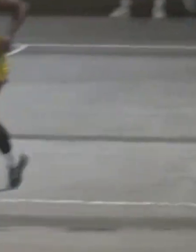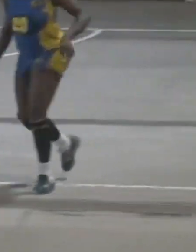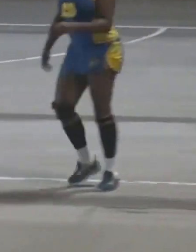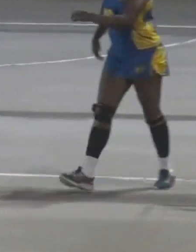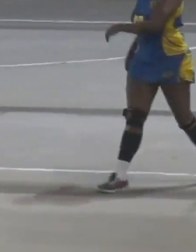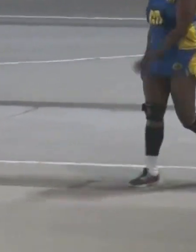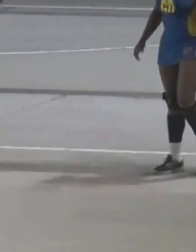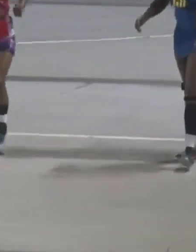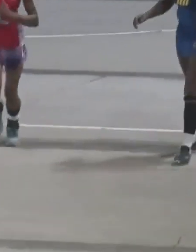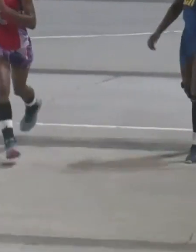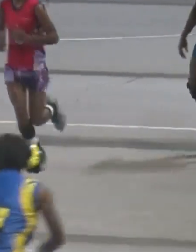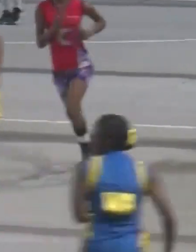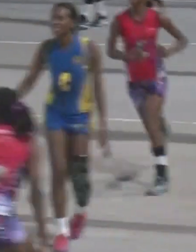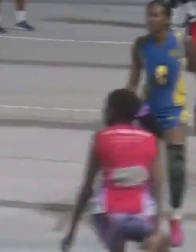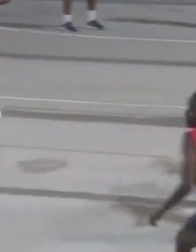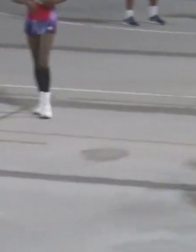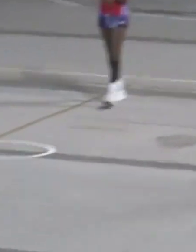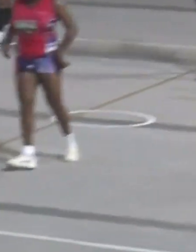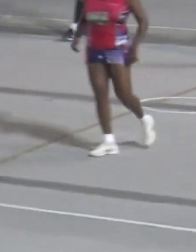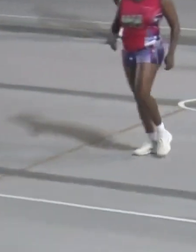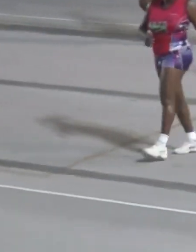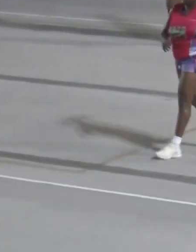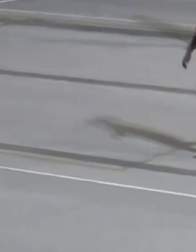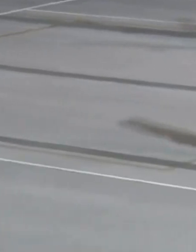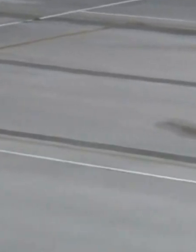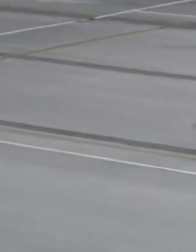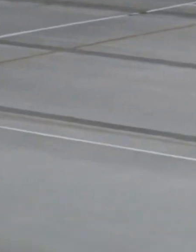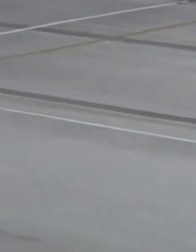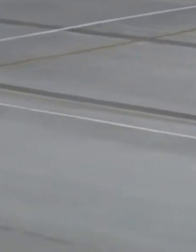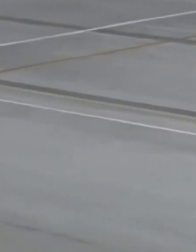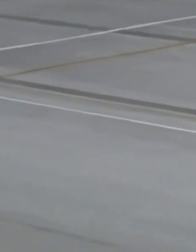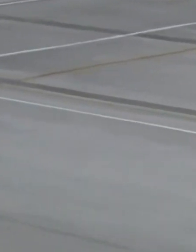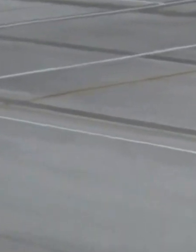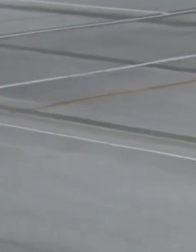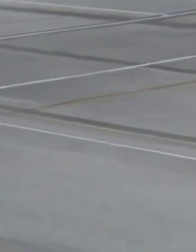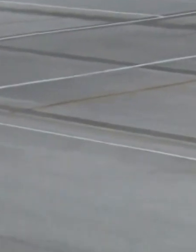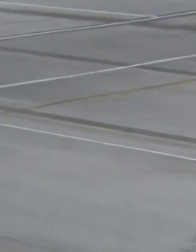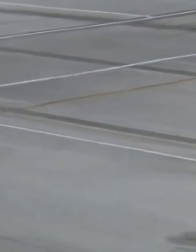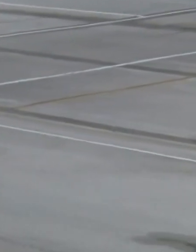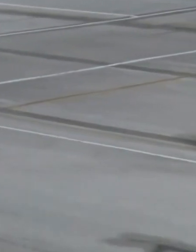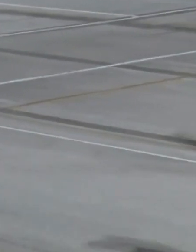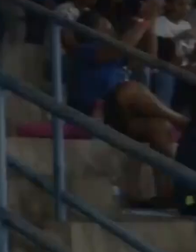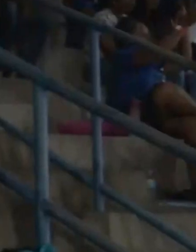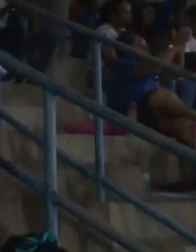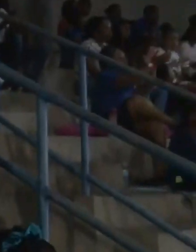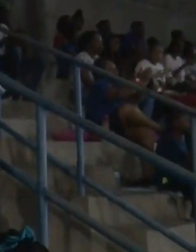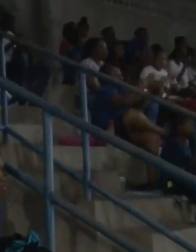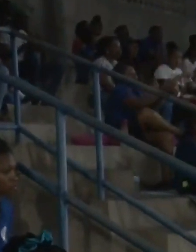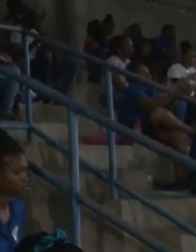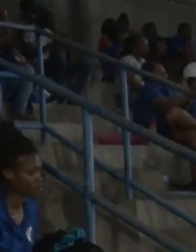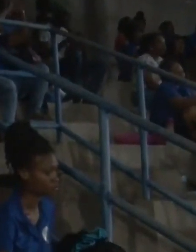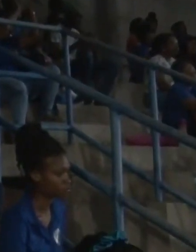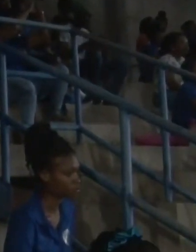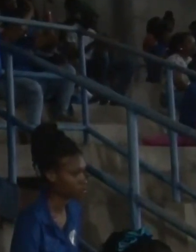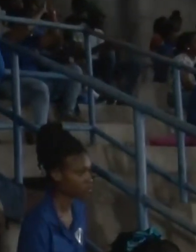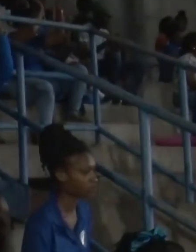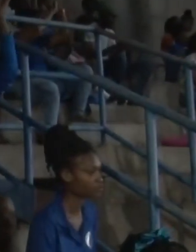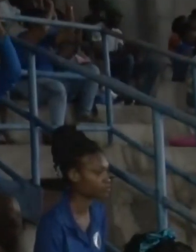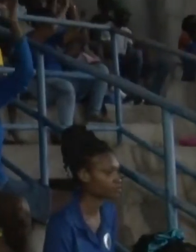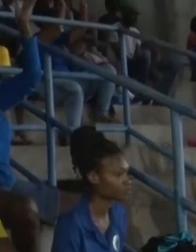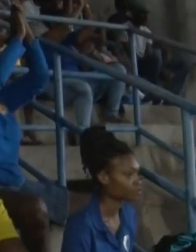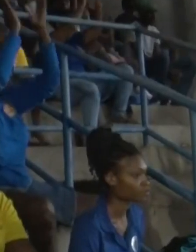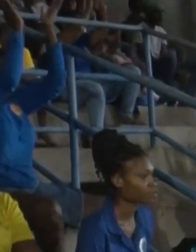at this stage. A picture-perfect pass from Tonisha Rockya finds Waldron, and you can bet on the outcome.